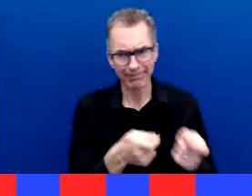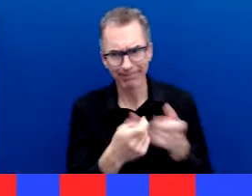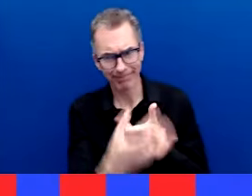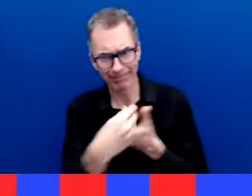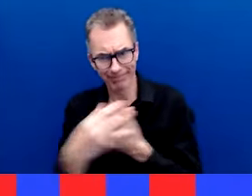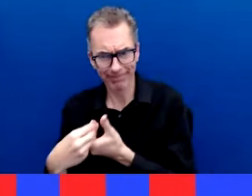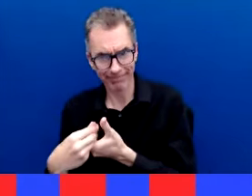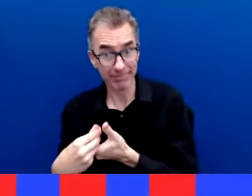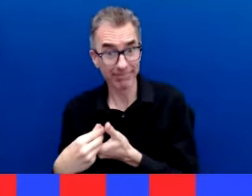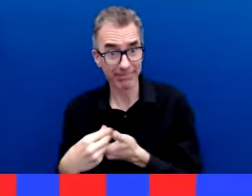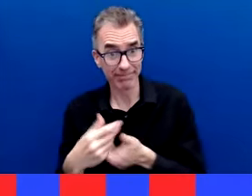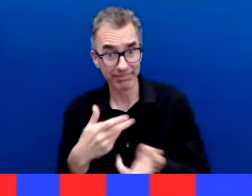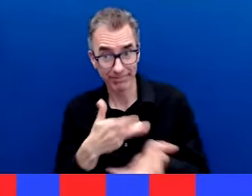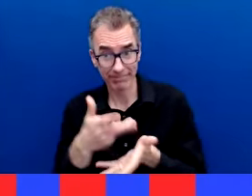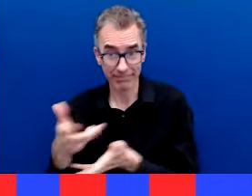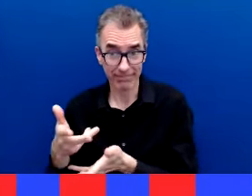participatory,